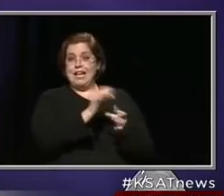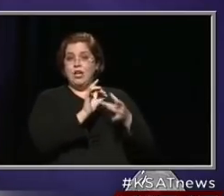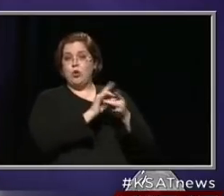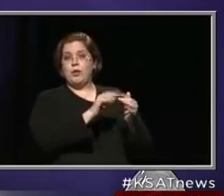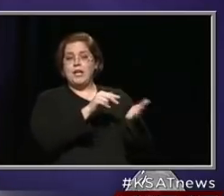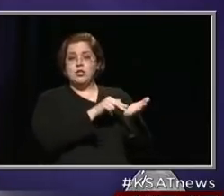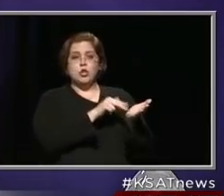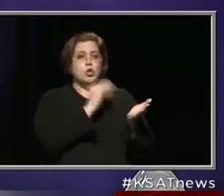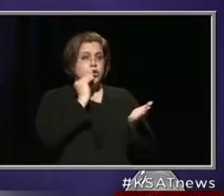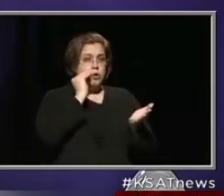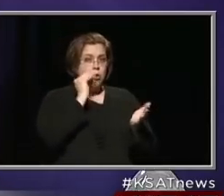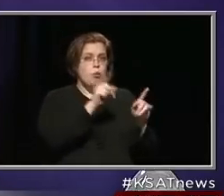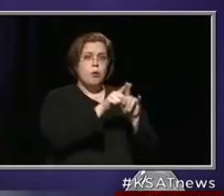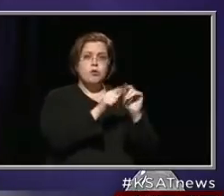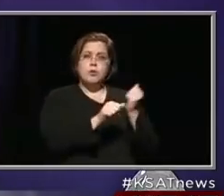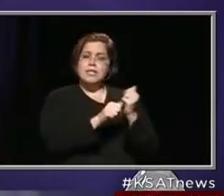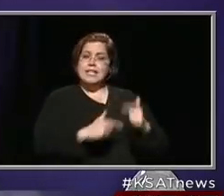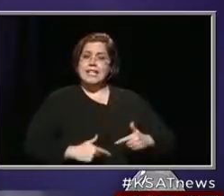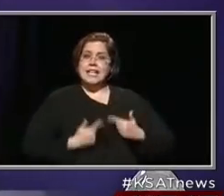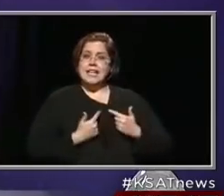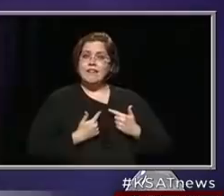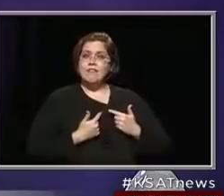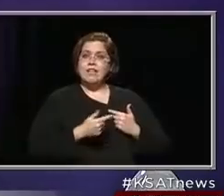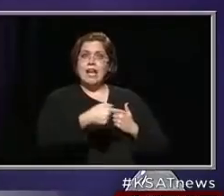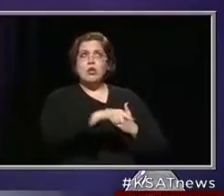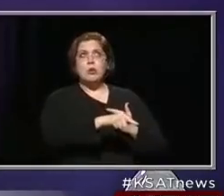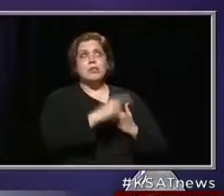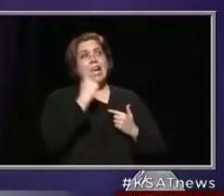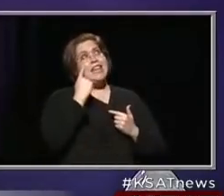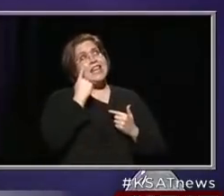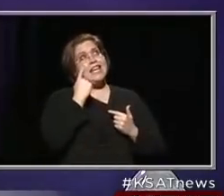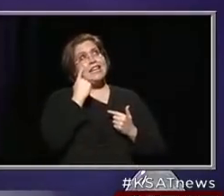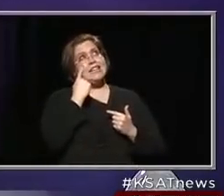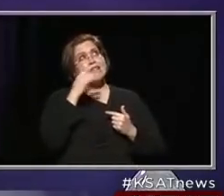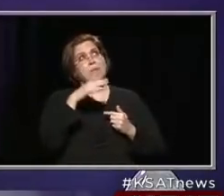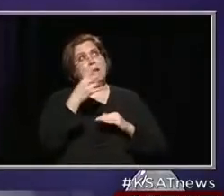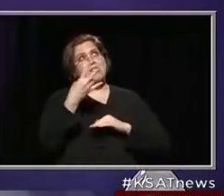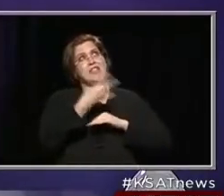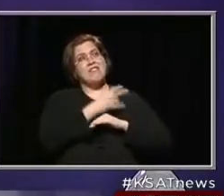and assisted living, and I think those go back about 7 days, I believe it was. So